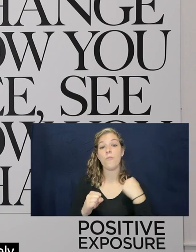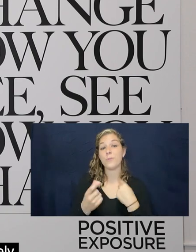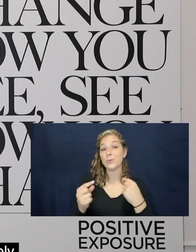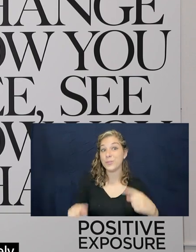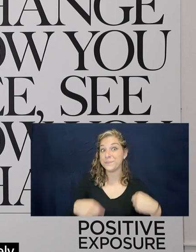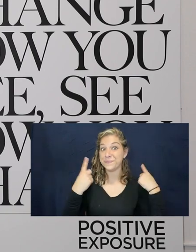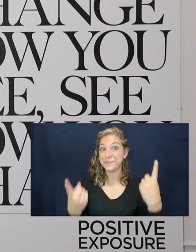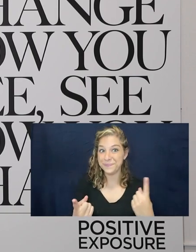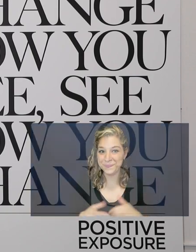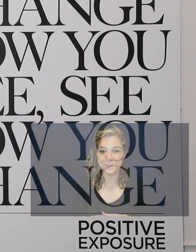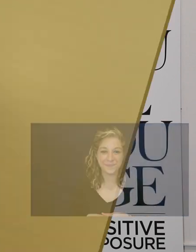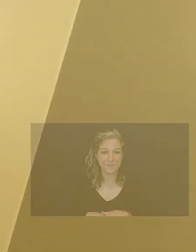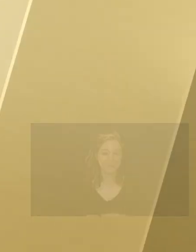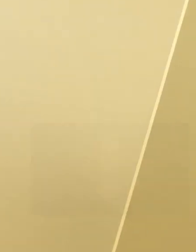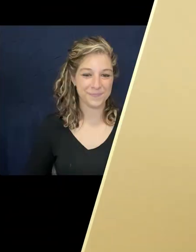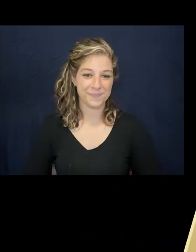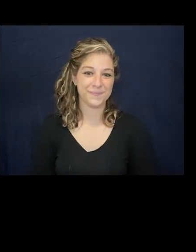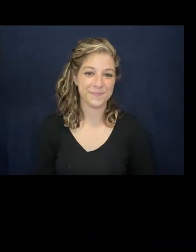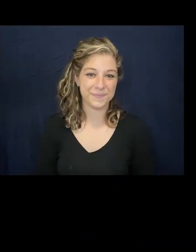to lately.